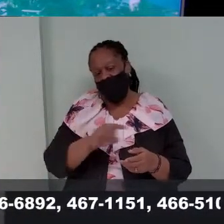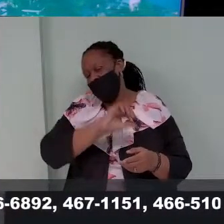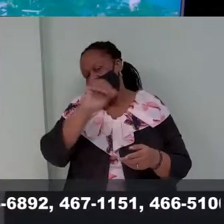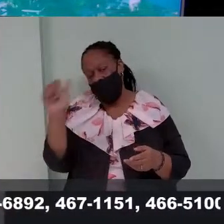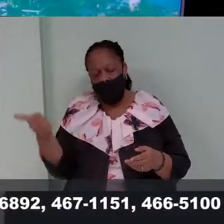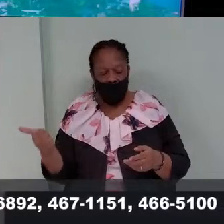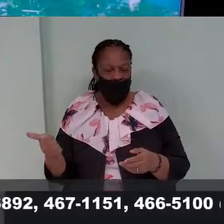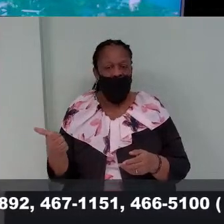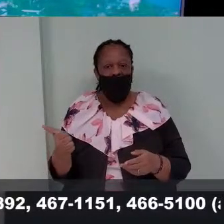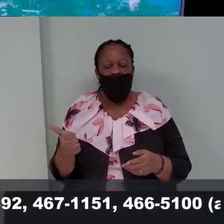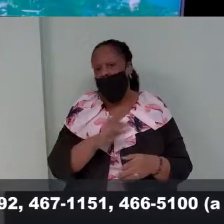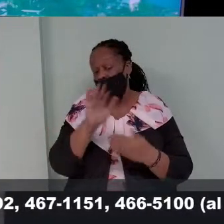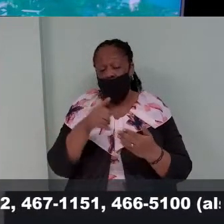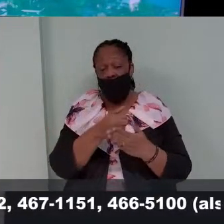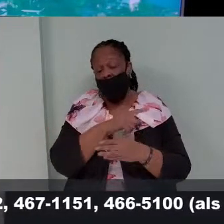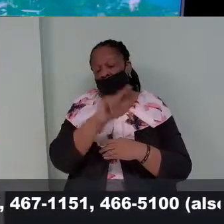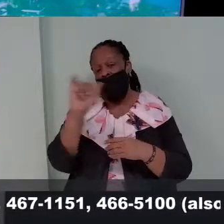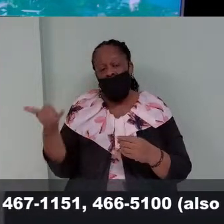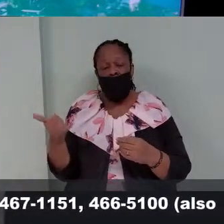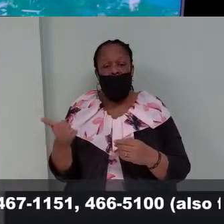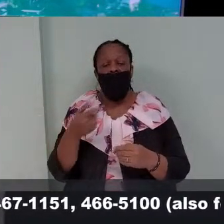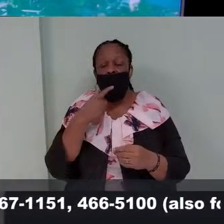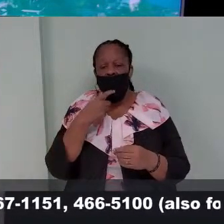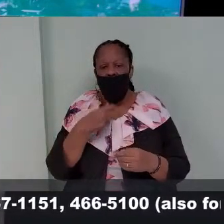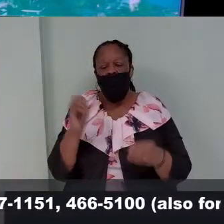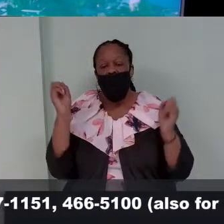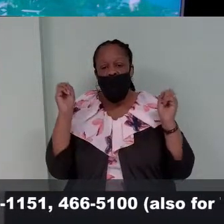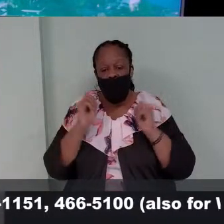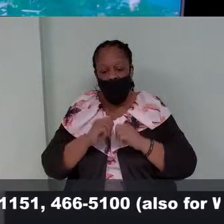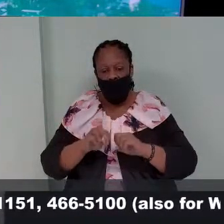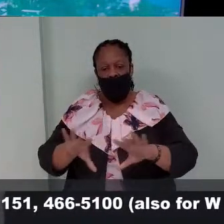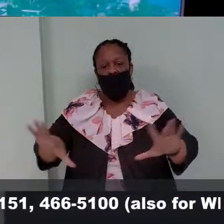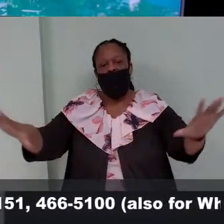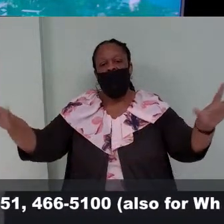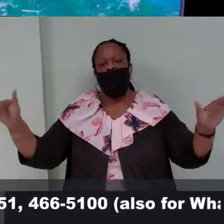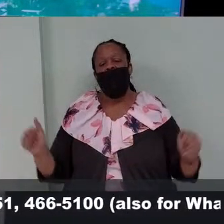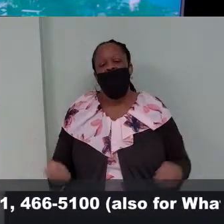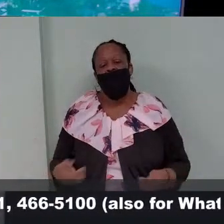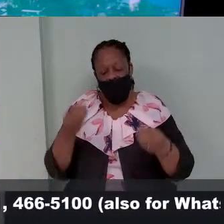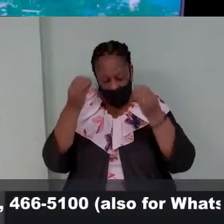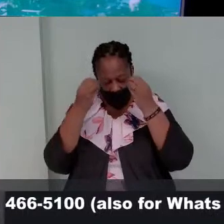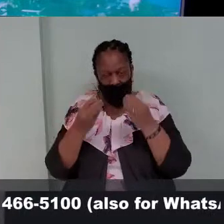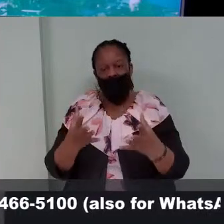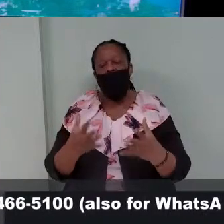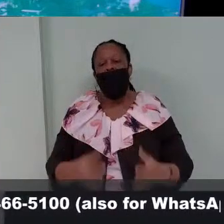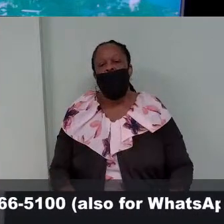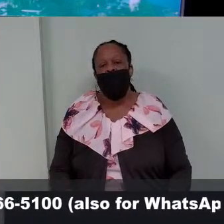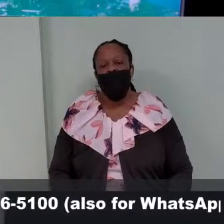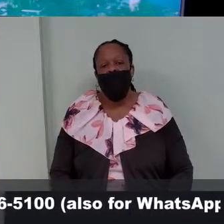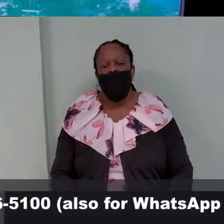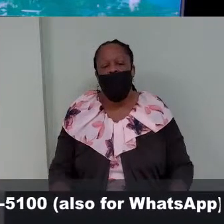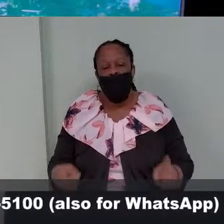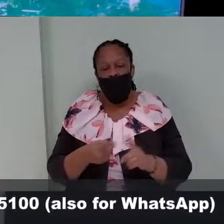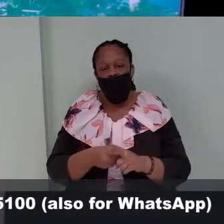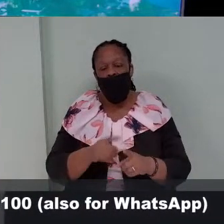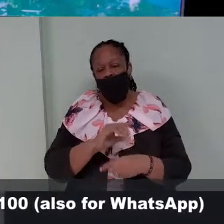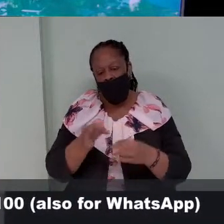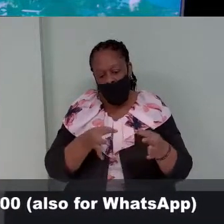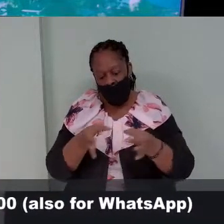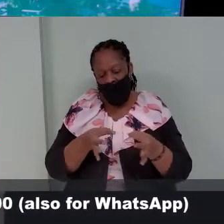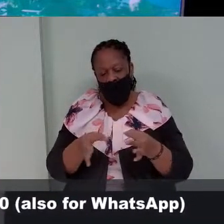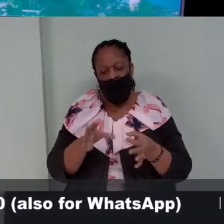in providing reliable and accurate information with respect to the